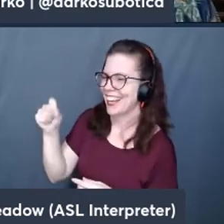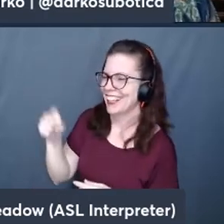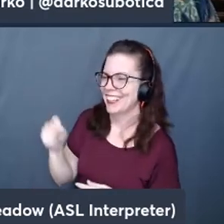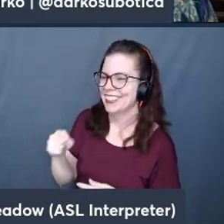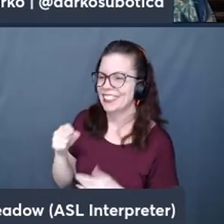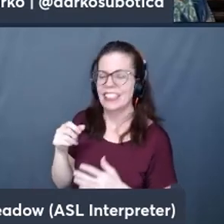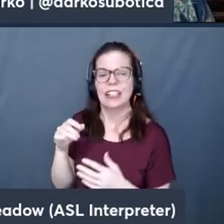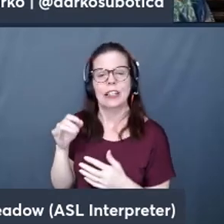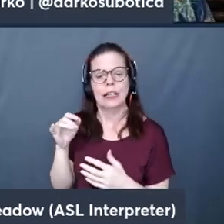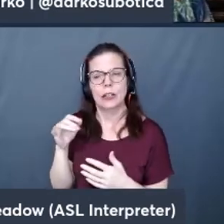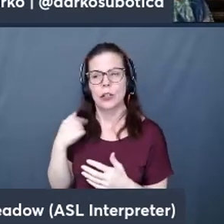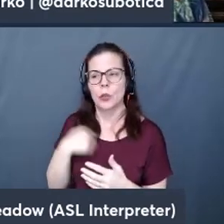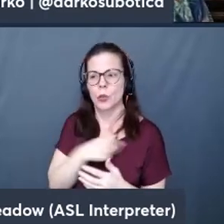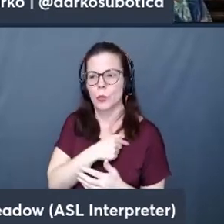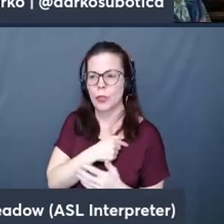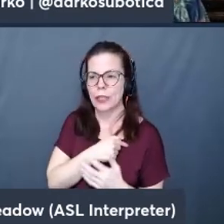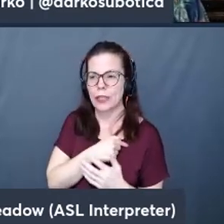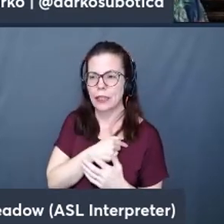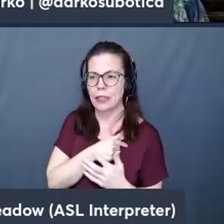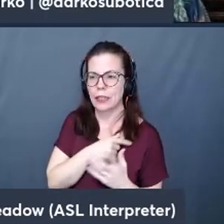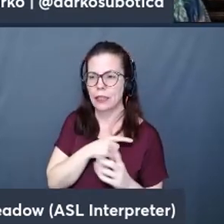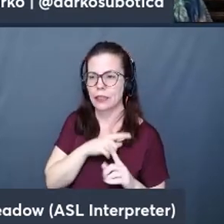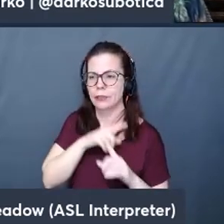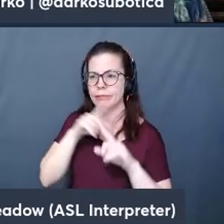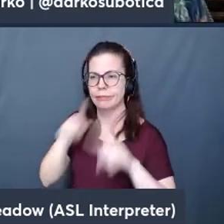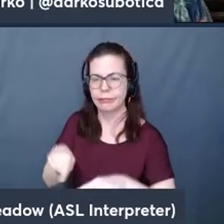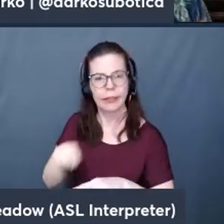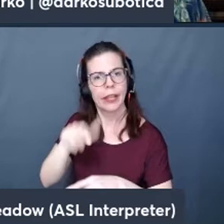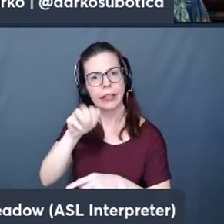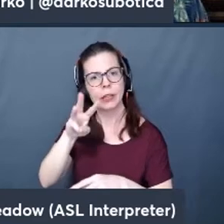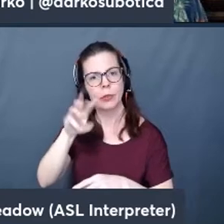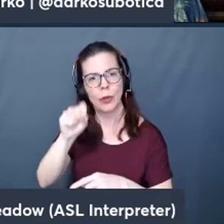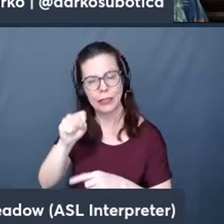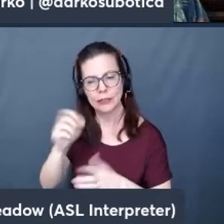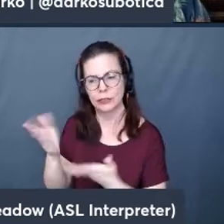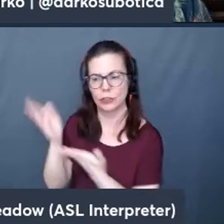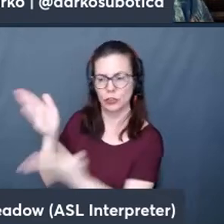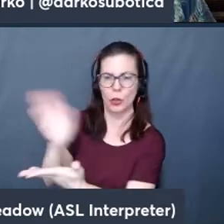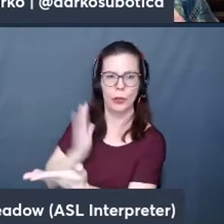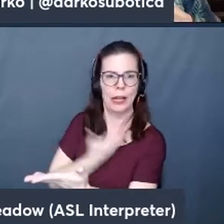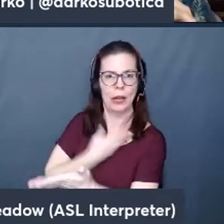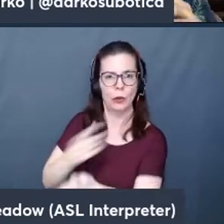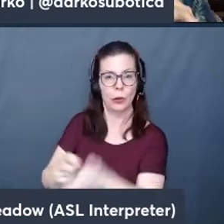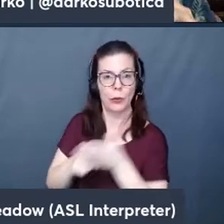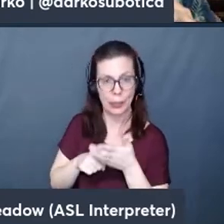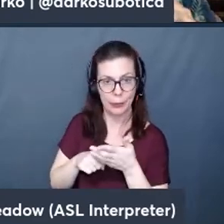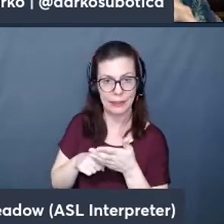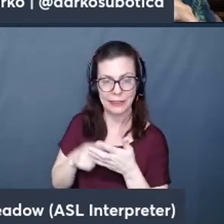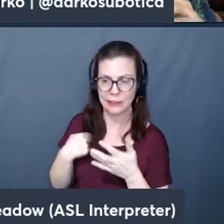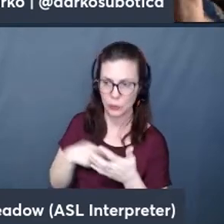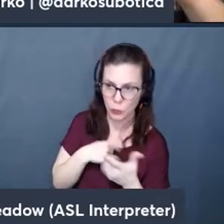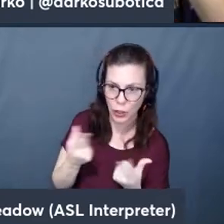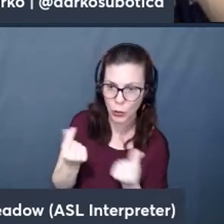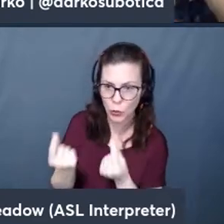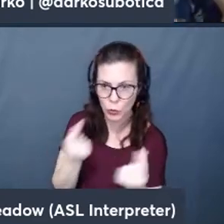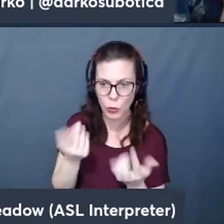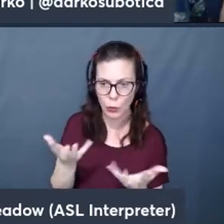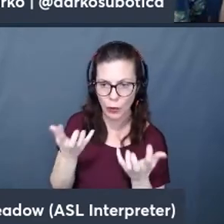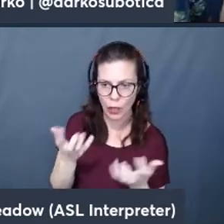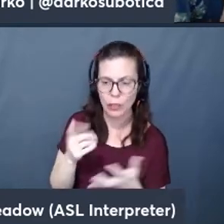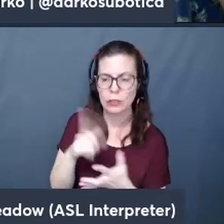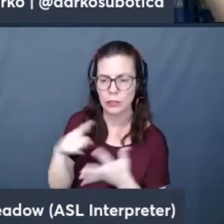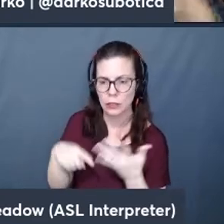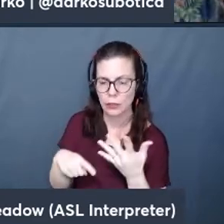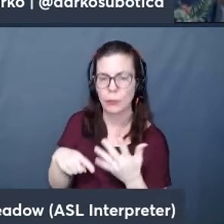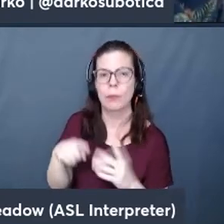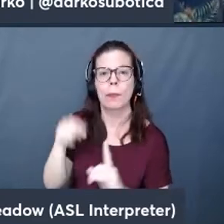It was we came to AWS with our requirements and kind of what we were looking to do, and the